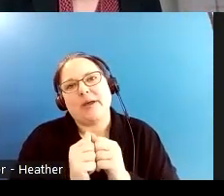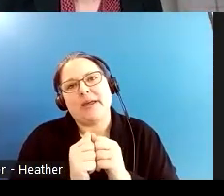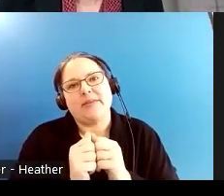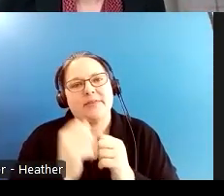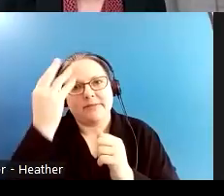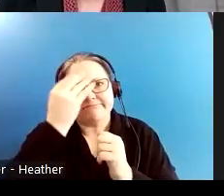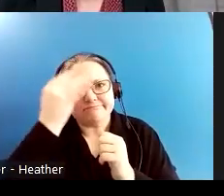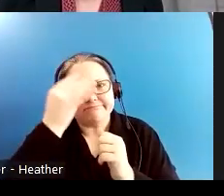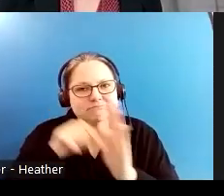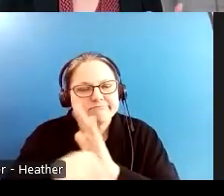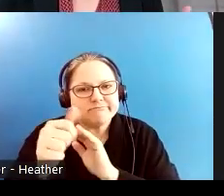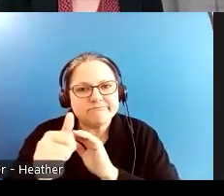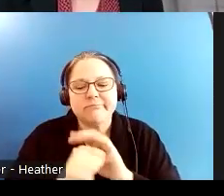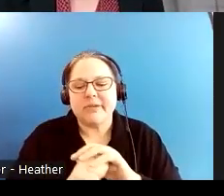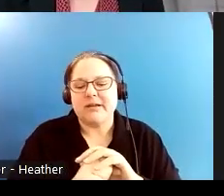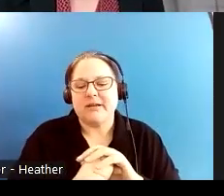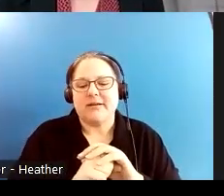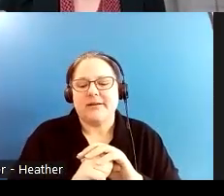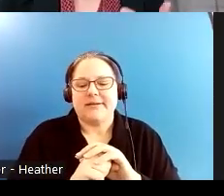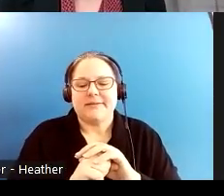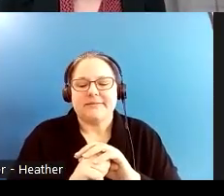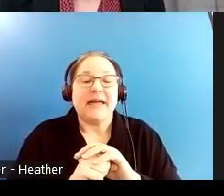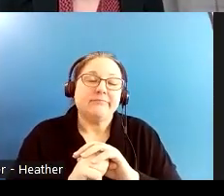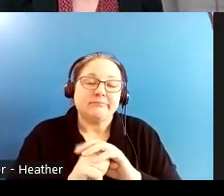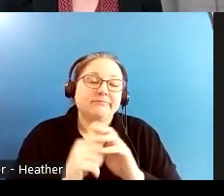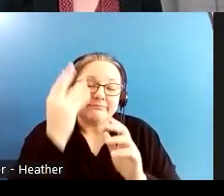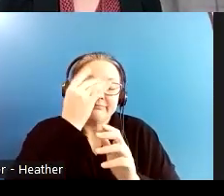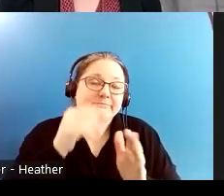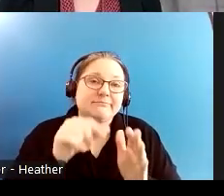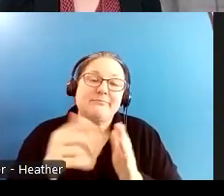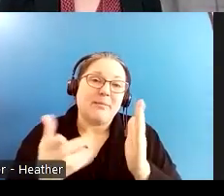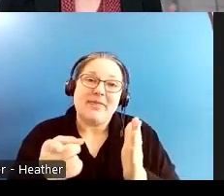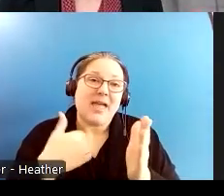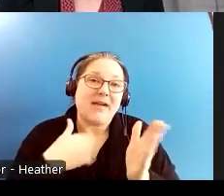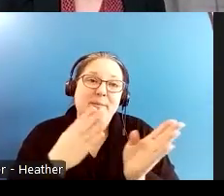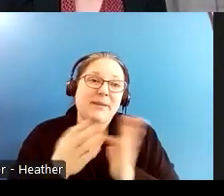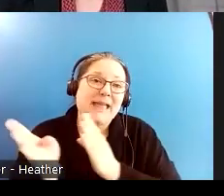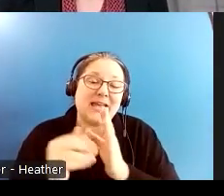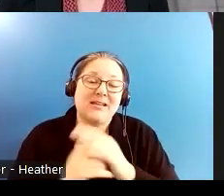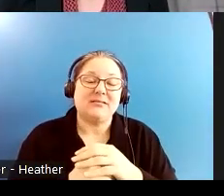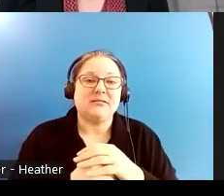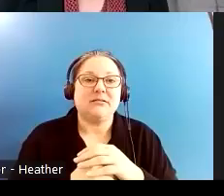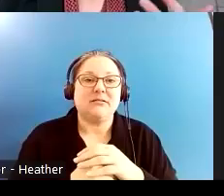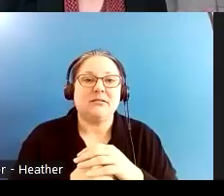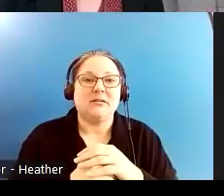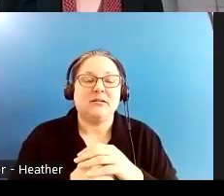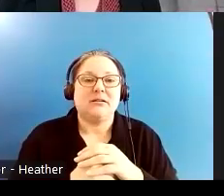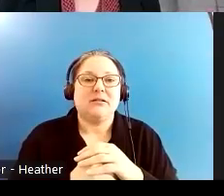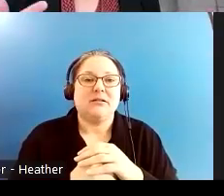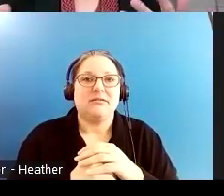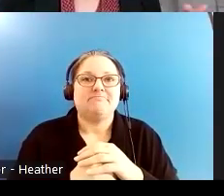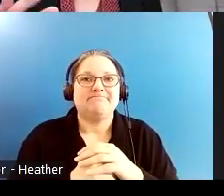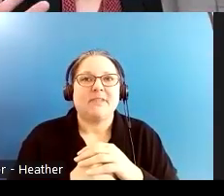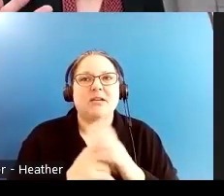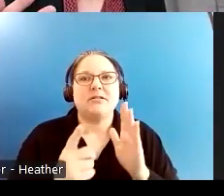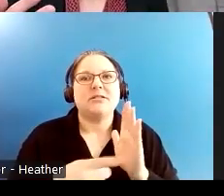to active suicidal thoughts and even plans. And a lot of times we're doing these kind of